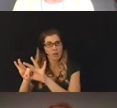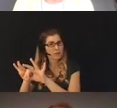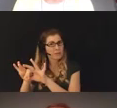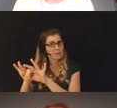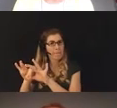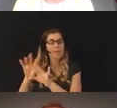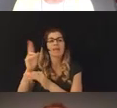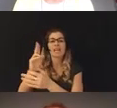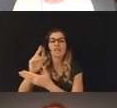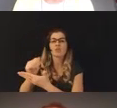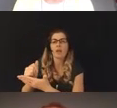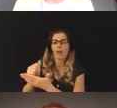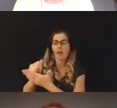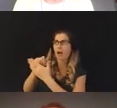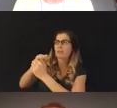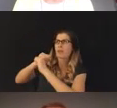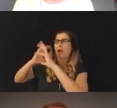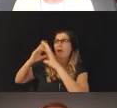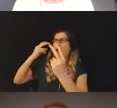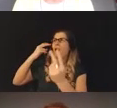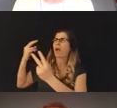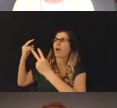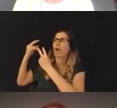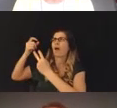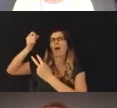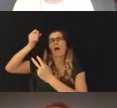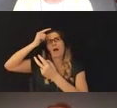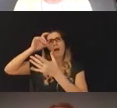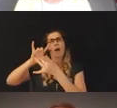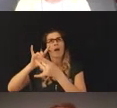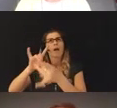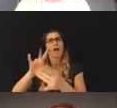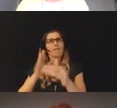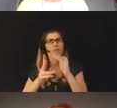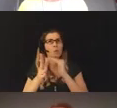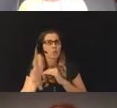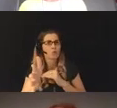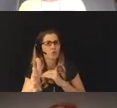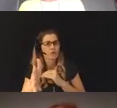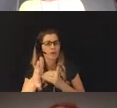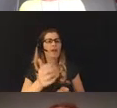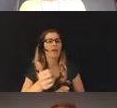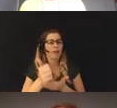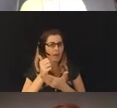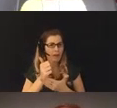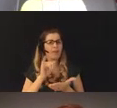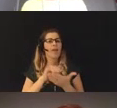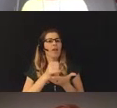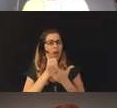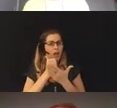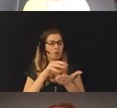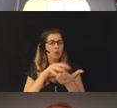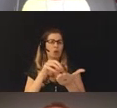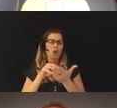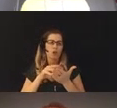of understanding our context and our voice. Centering art as a language allows learning to be constructed mutually. You've